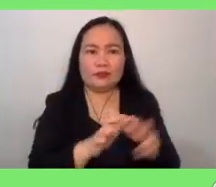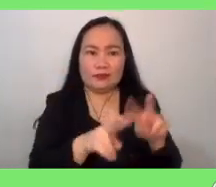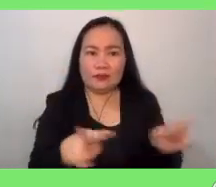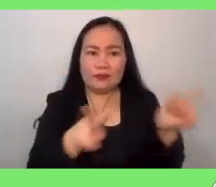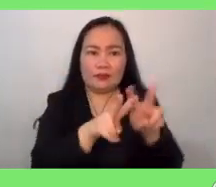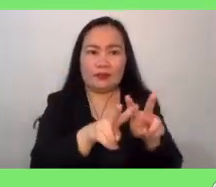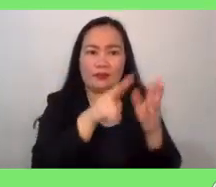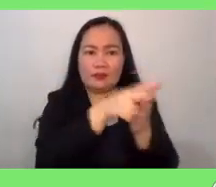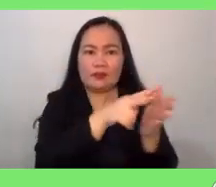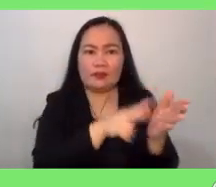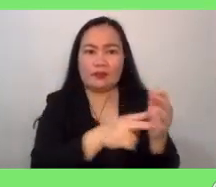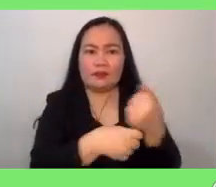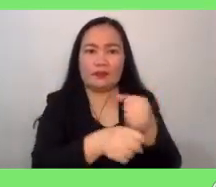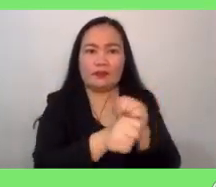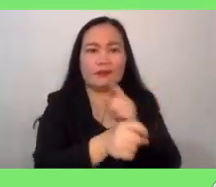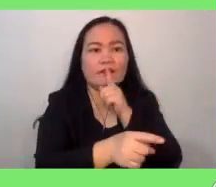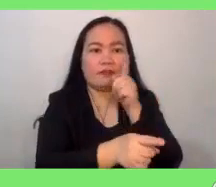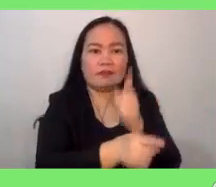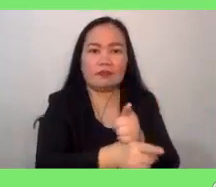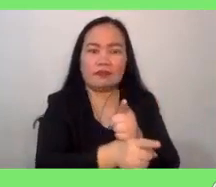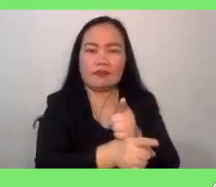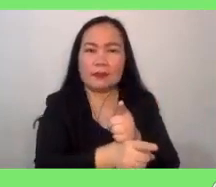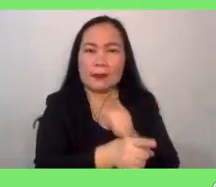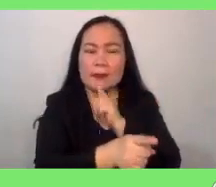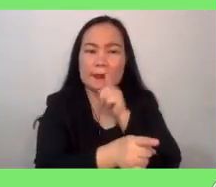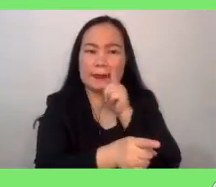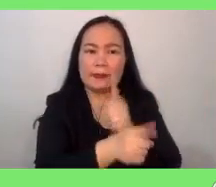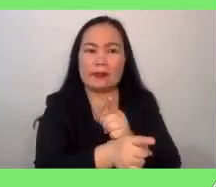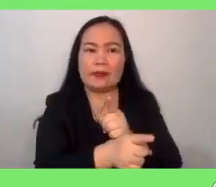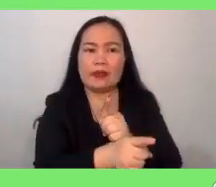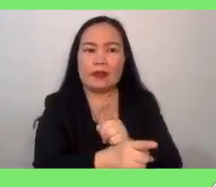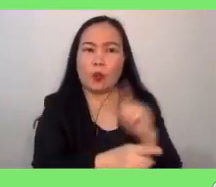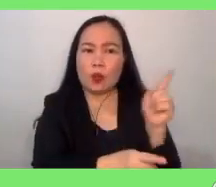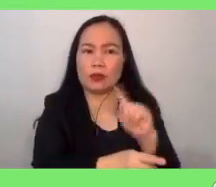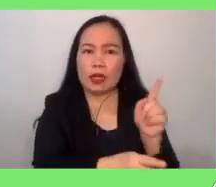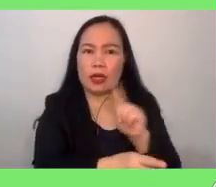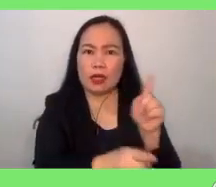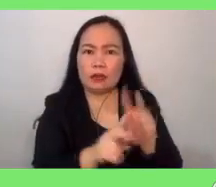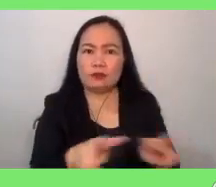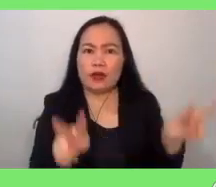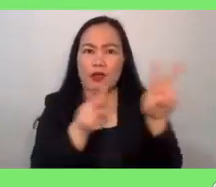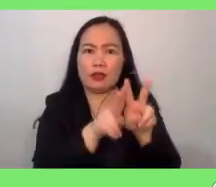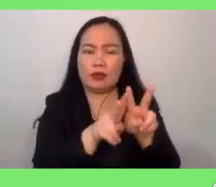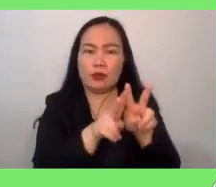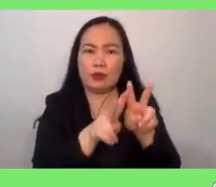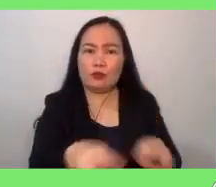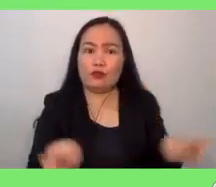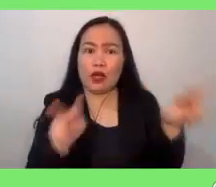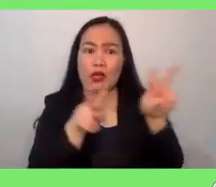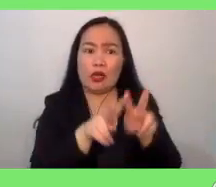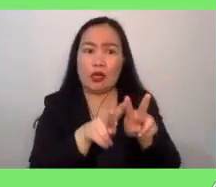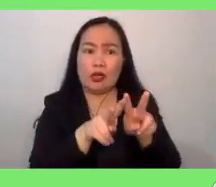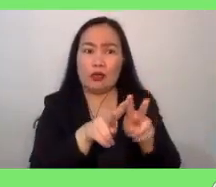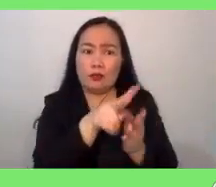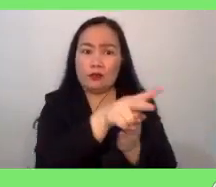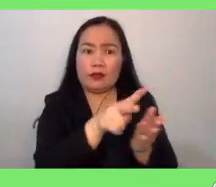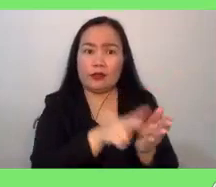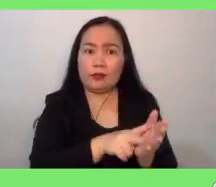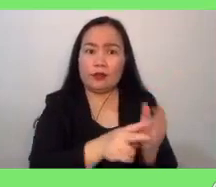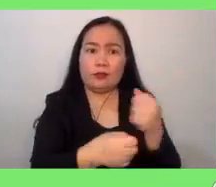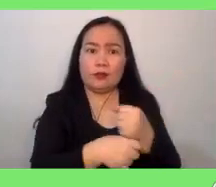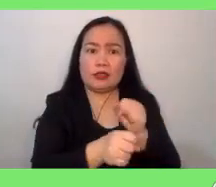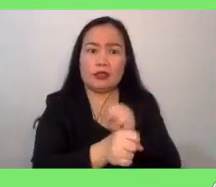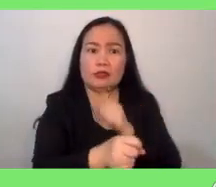Next. The value of the variable that makes the equation true. So, ano yung tawag natin dun